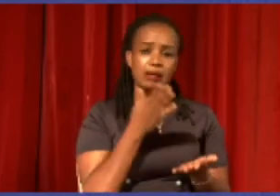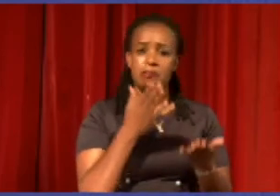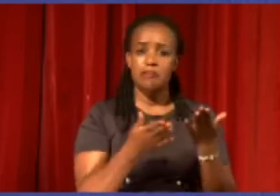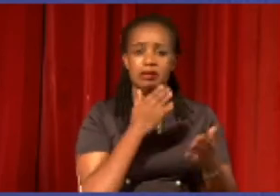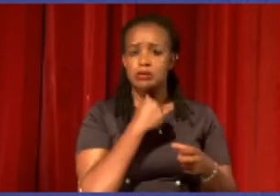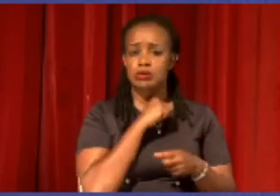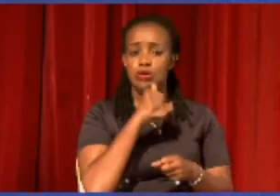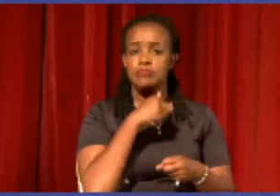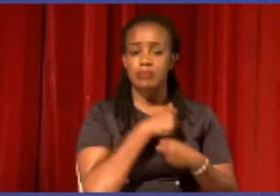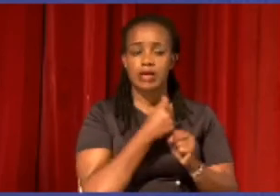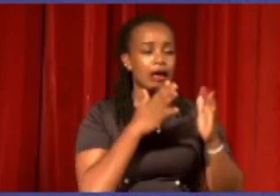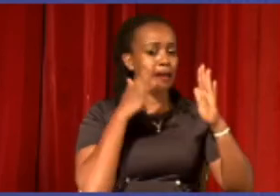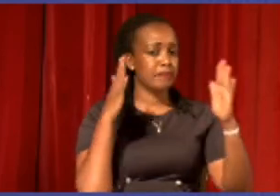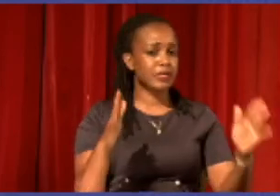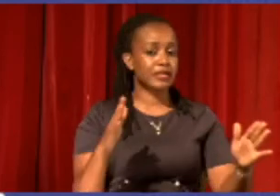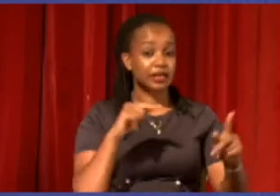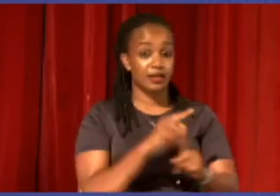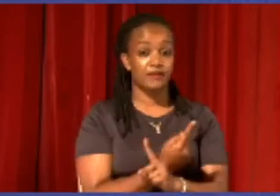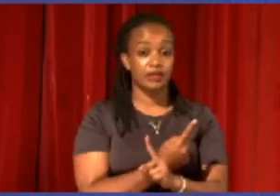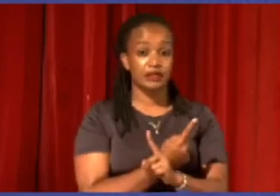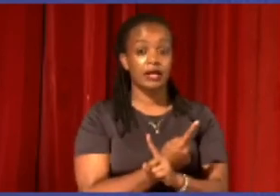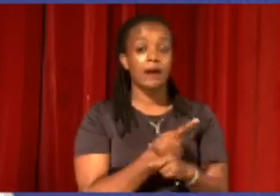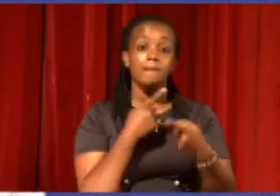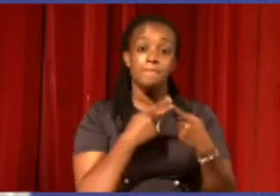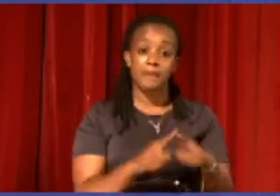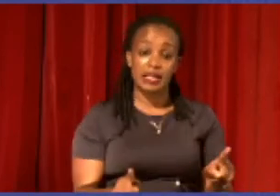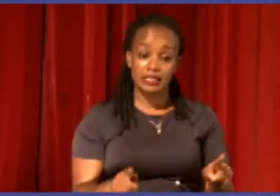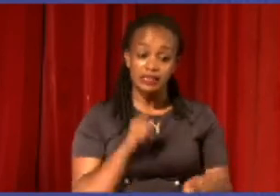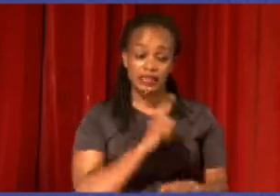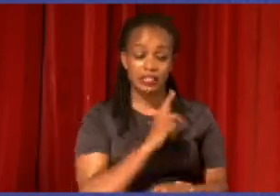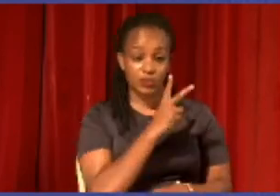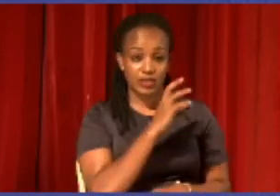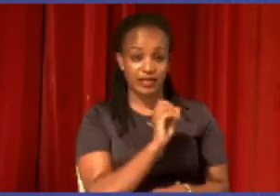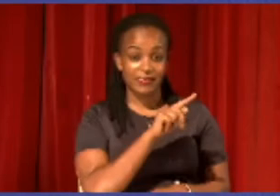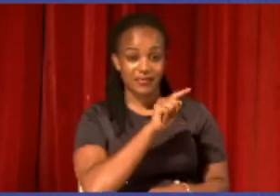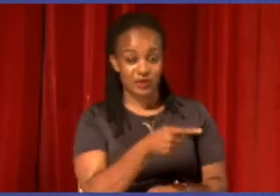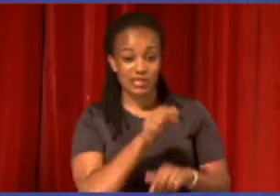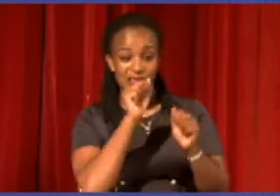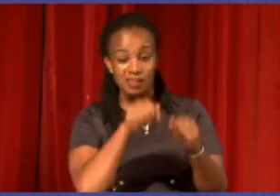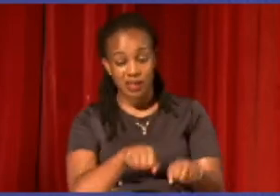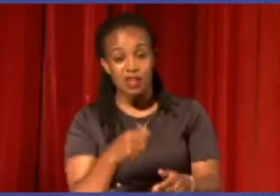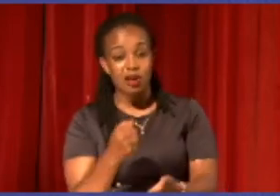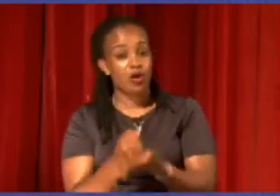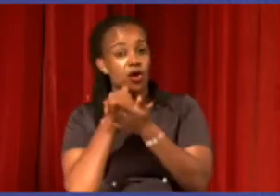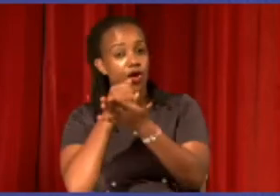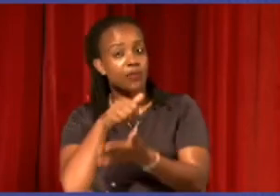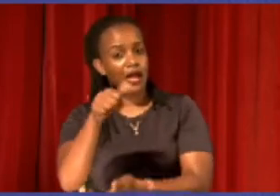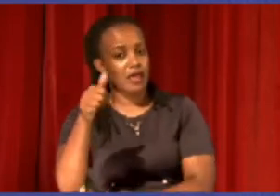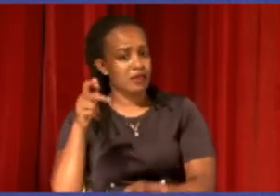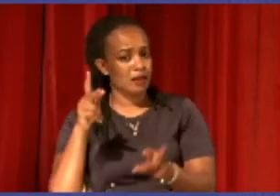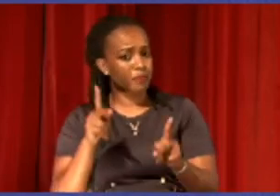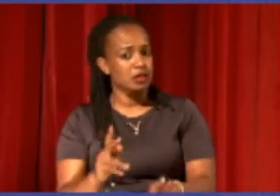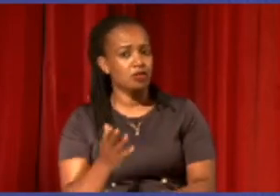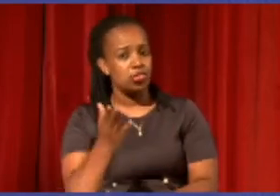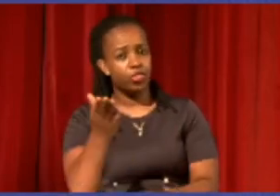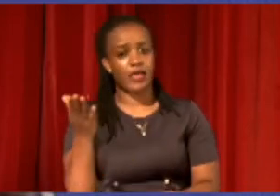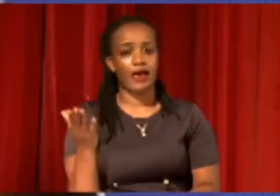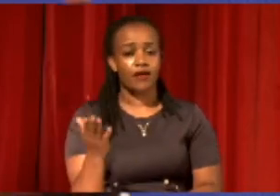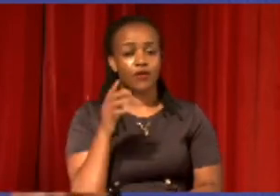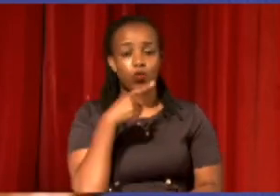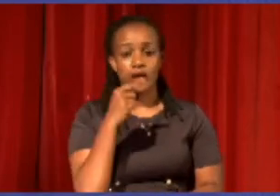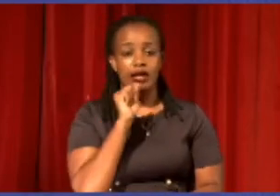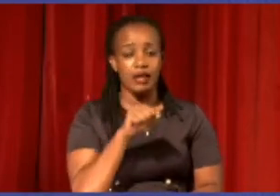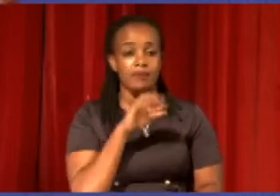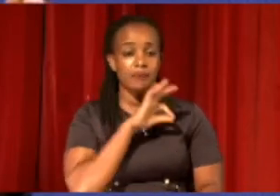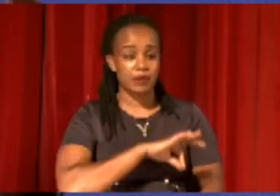Mm. But what we'll do is I will donate my 20,000 to another DJ somewhere else and be able to help him make the difference. So we are